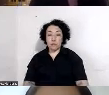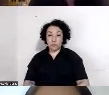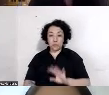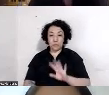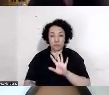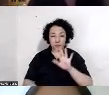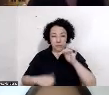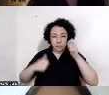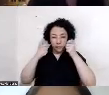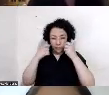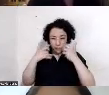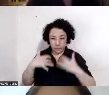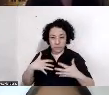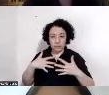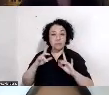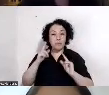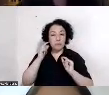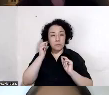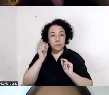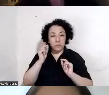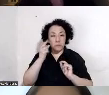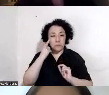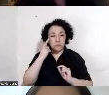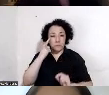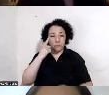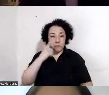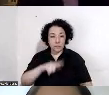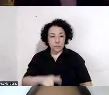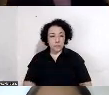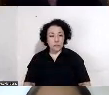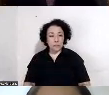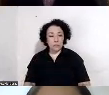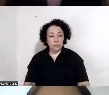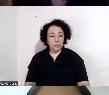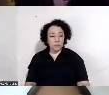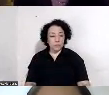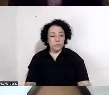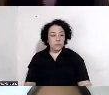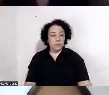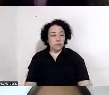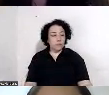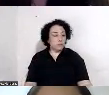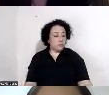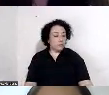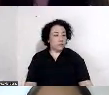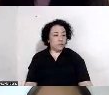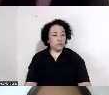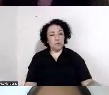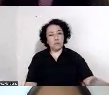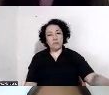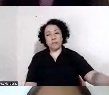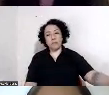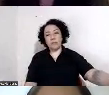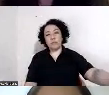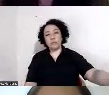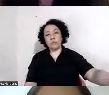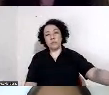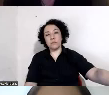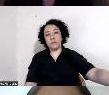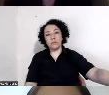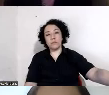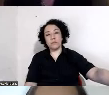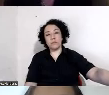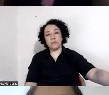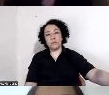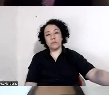so what we tried to do is understand what teaching and counseling strategies work best. And these are the things we've just